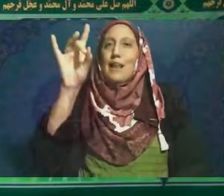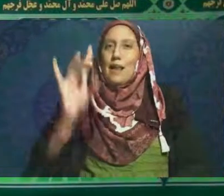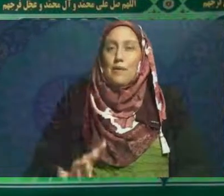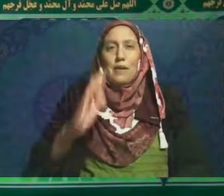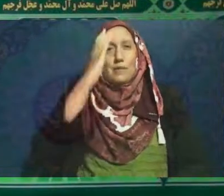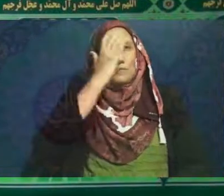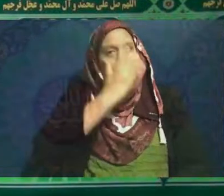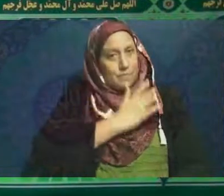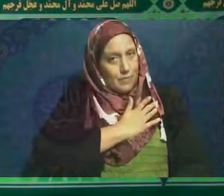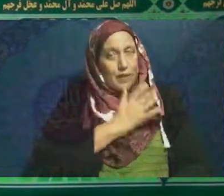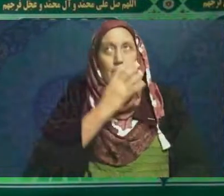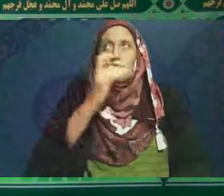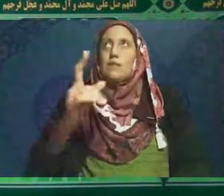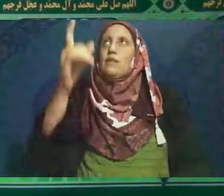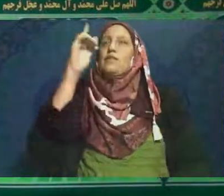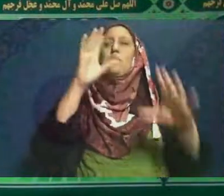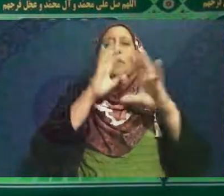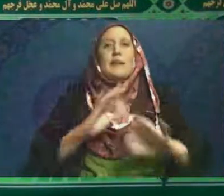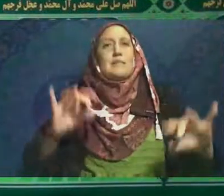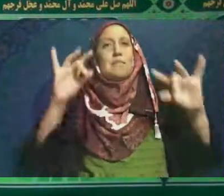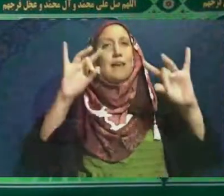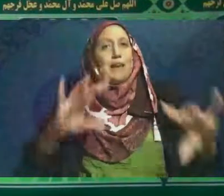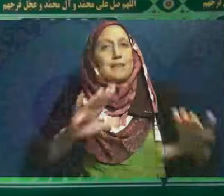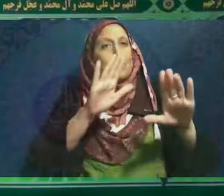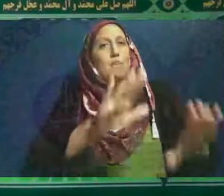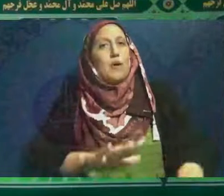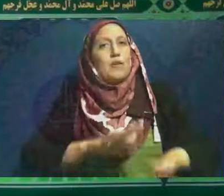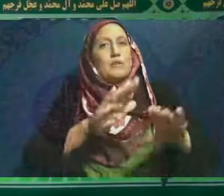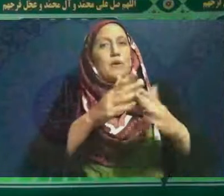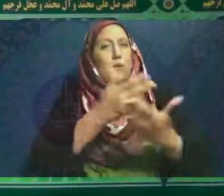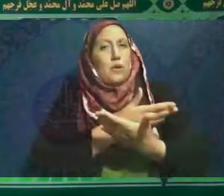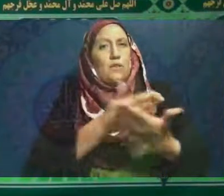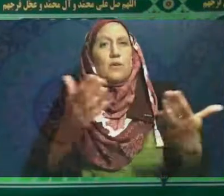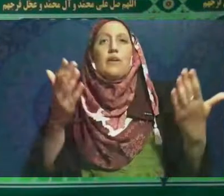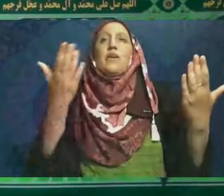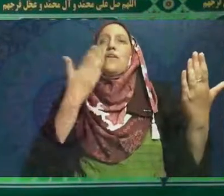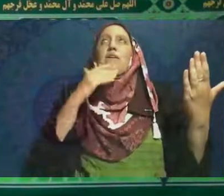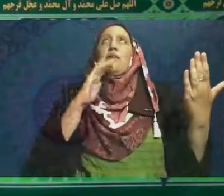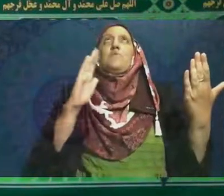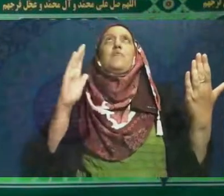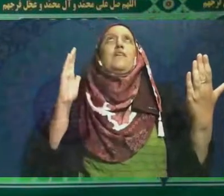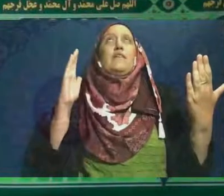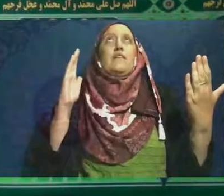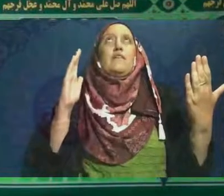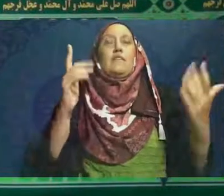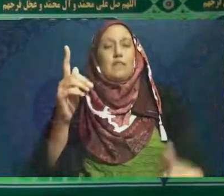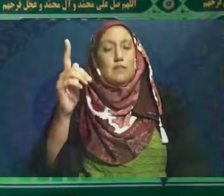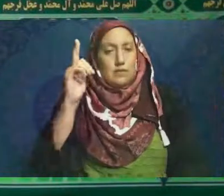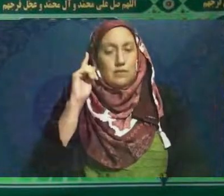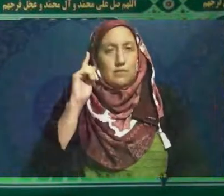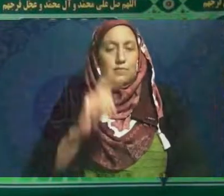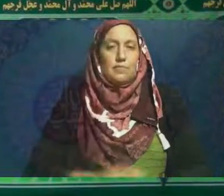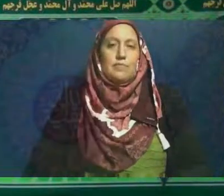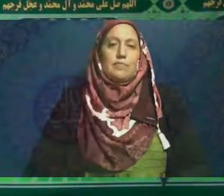barakatuh. Alhamdulillah alladhi hadana lihada wa ma kunna linahtadiya lawla an hadana Allah. The